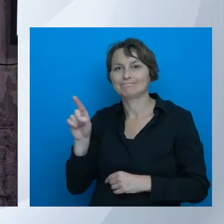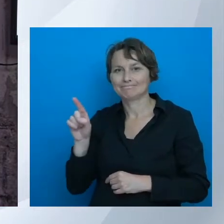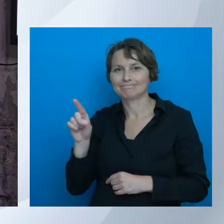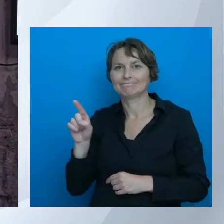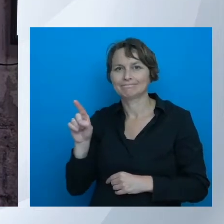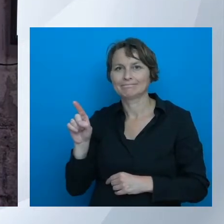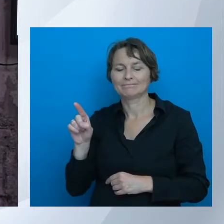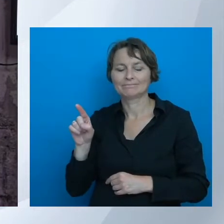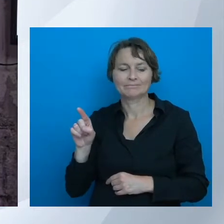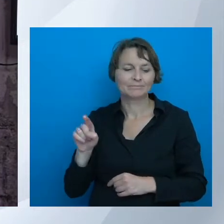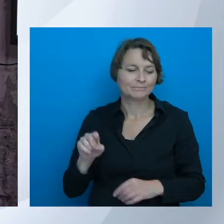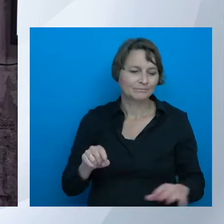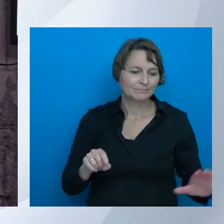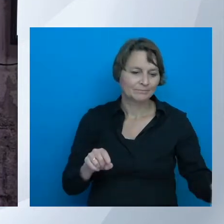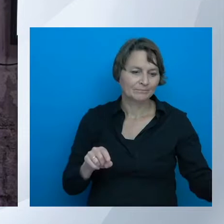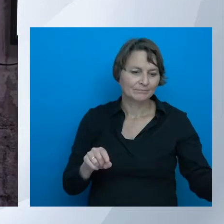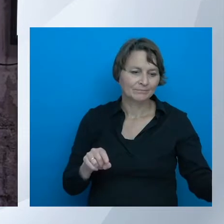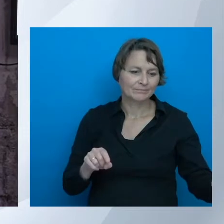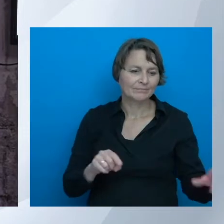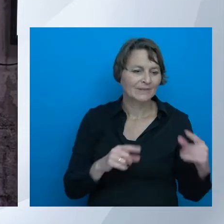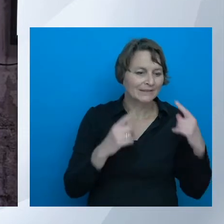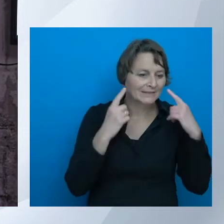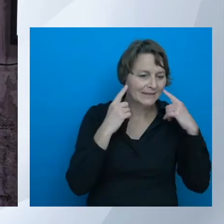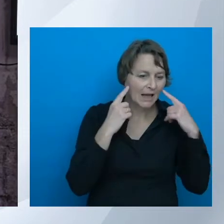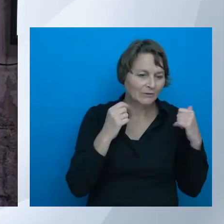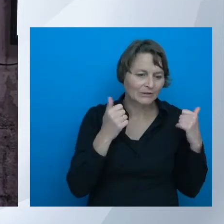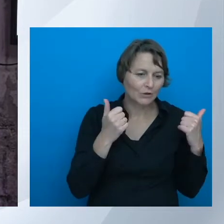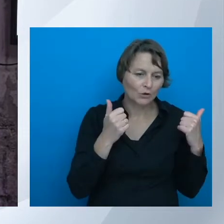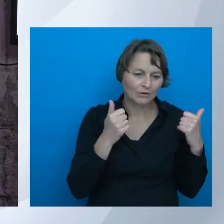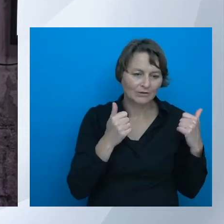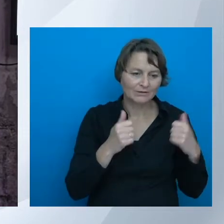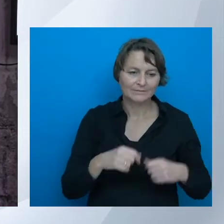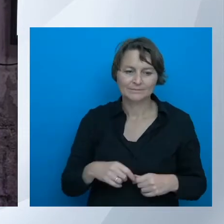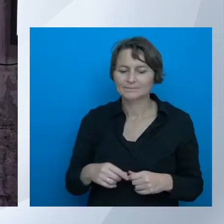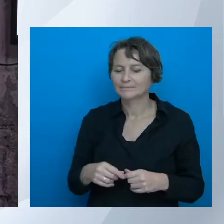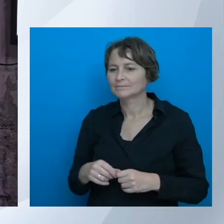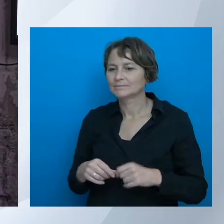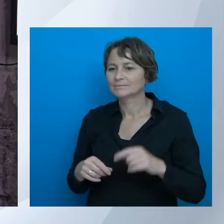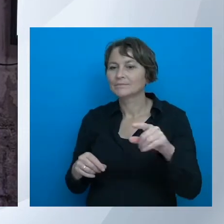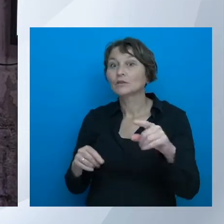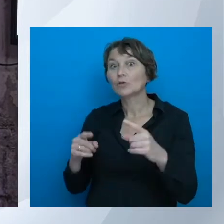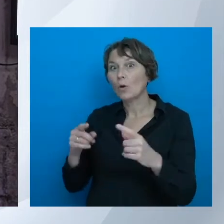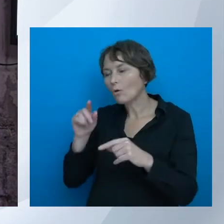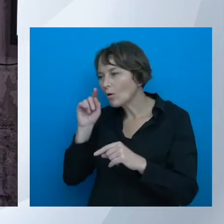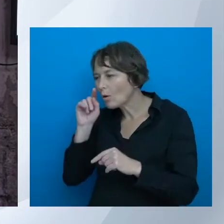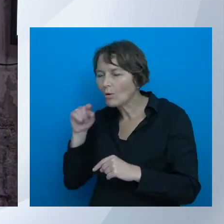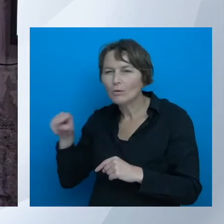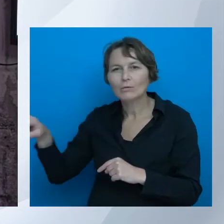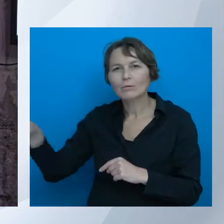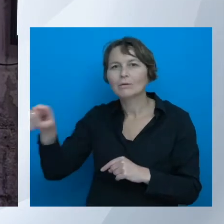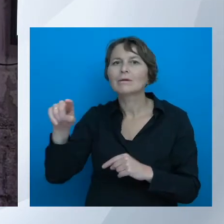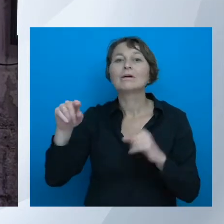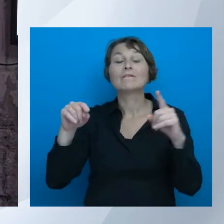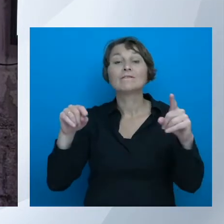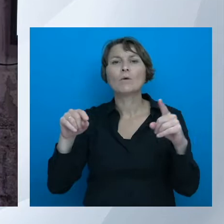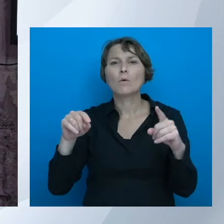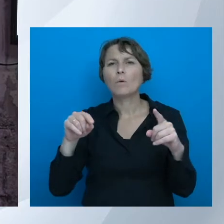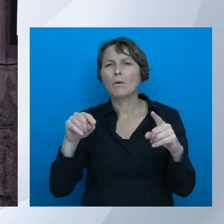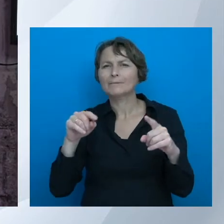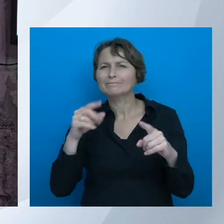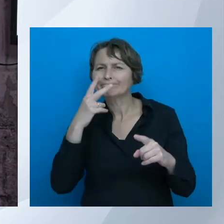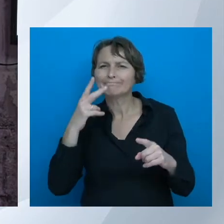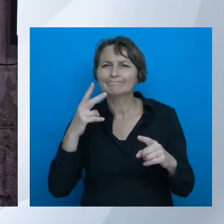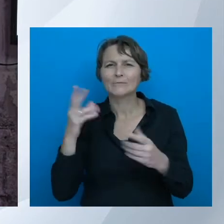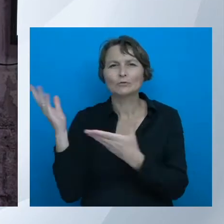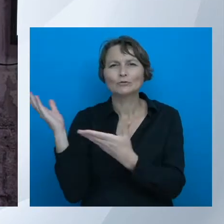it's becoming more and more, let's say, Azure developer. So we've been looking to some of the services in Azure, and one of them is actually what I'm going to talk about,